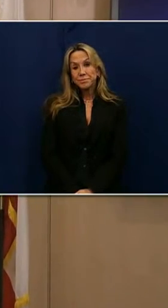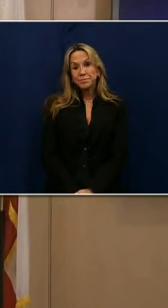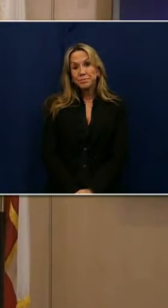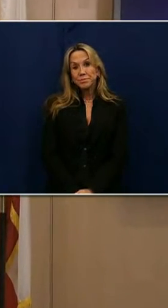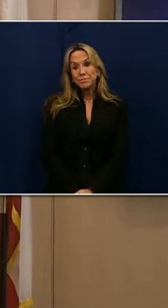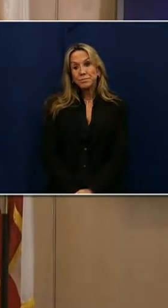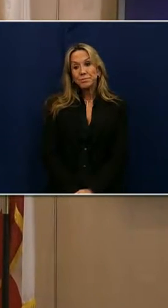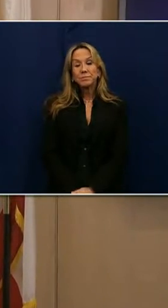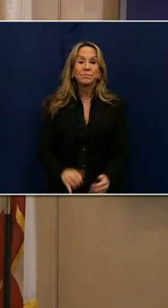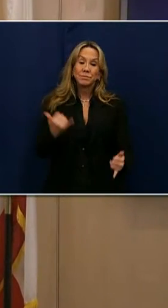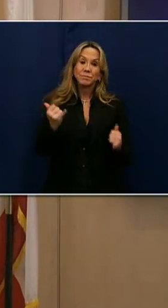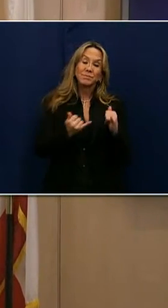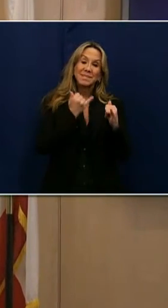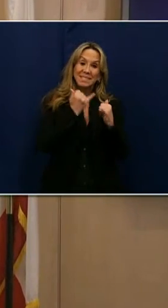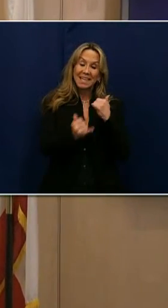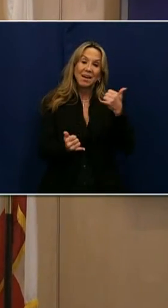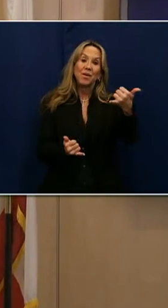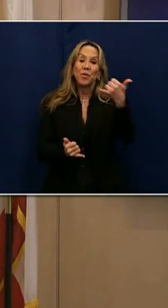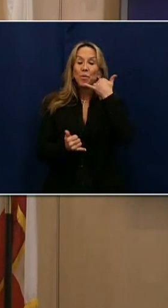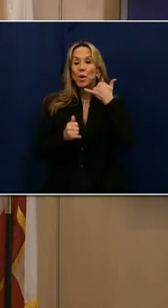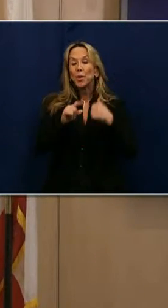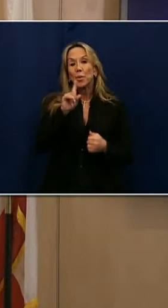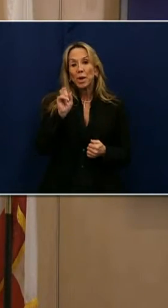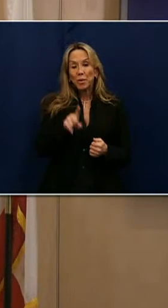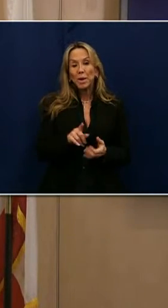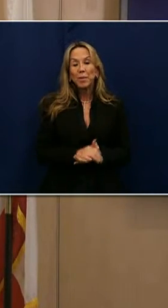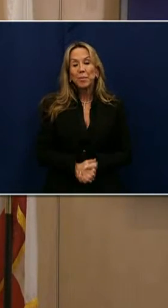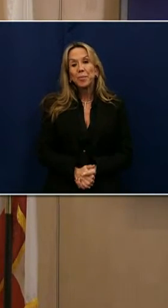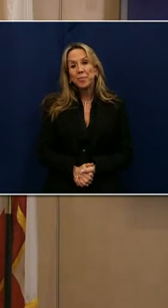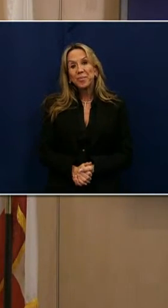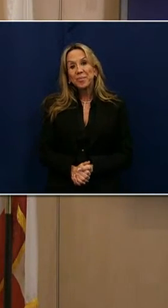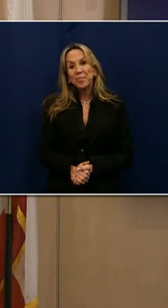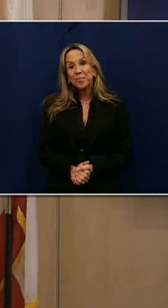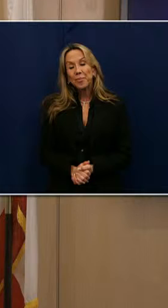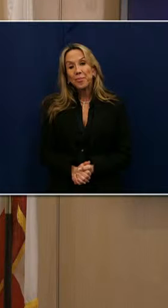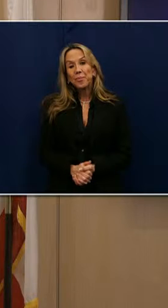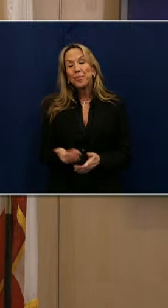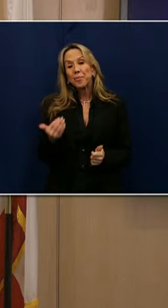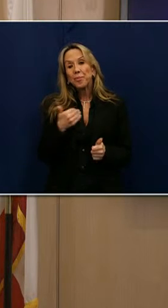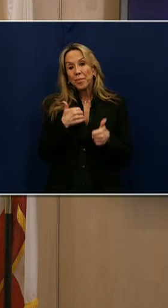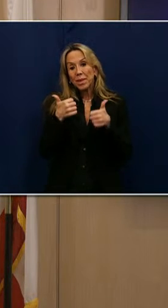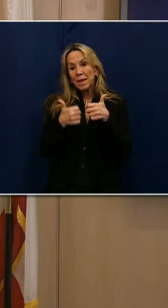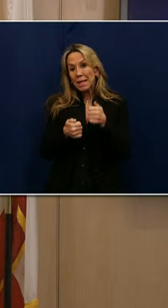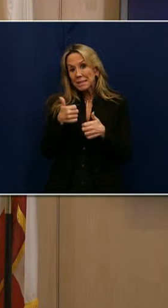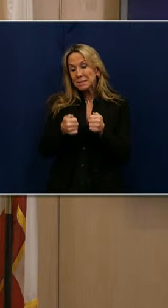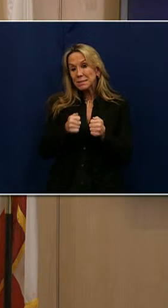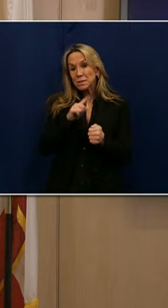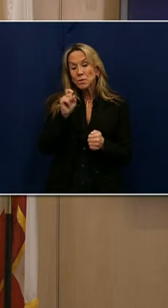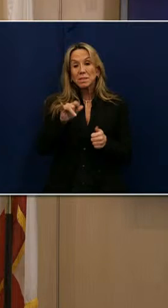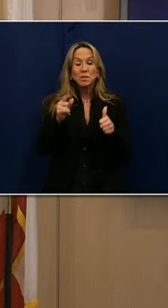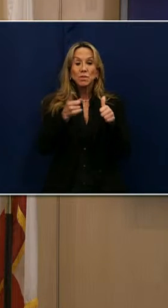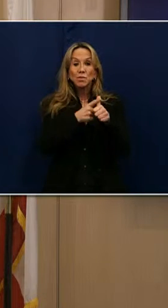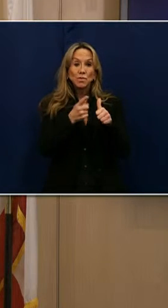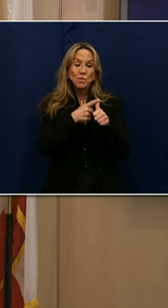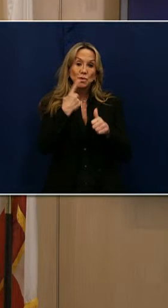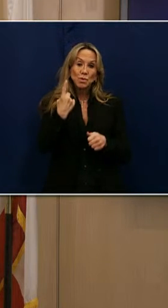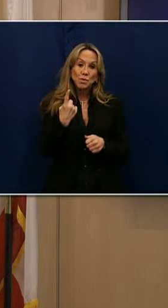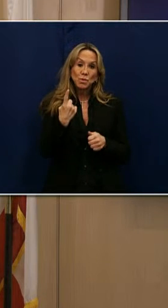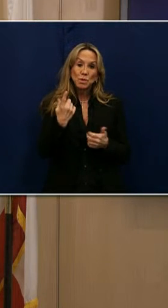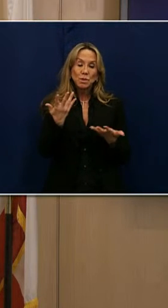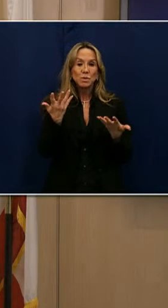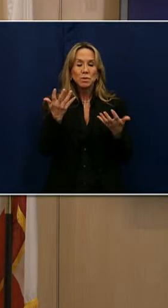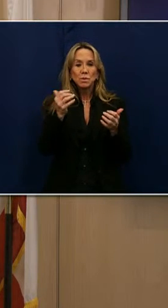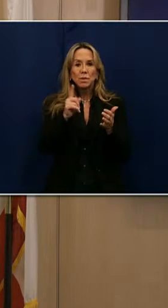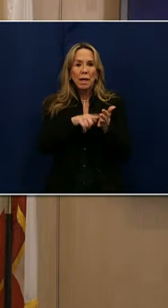Okay, that was our last phoned-in question. We do have a couple of texted questions. This first question deals with what the schedule